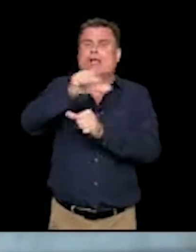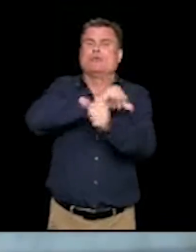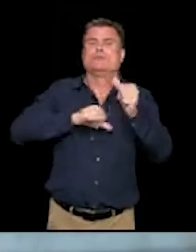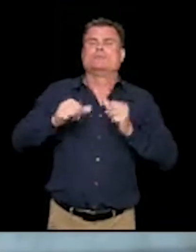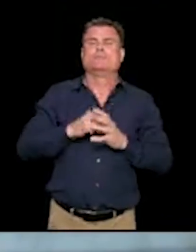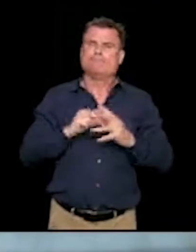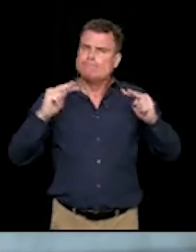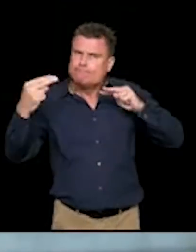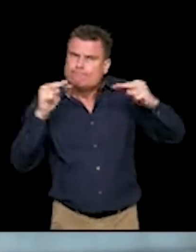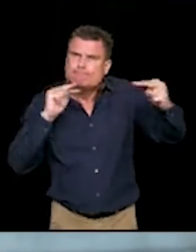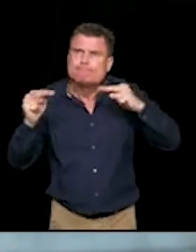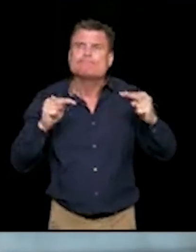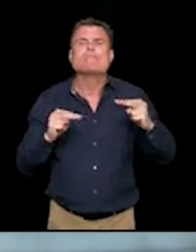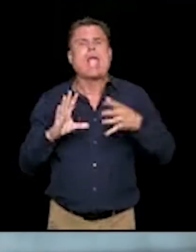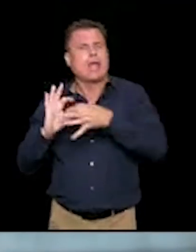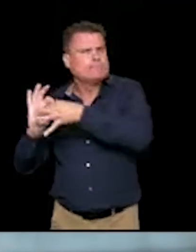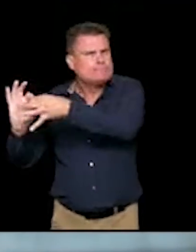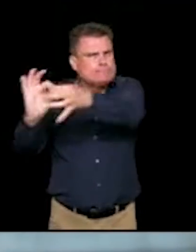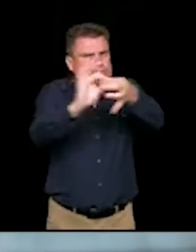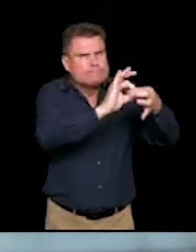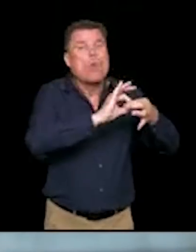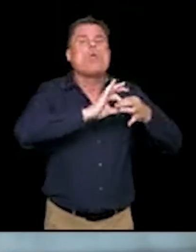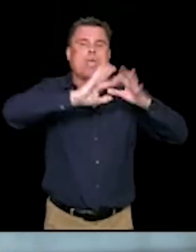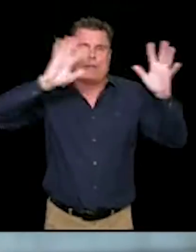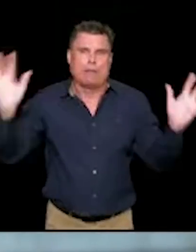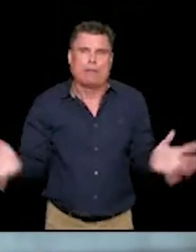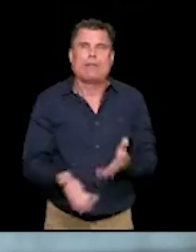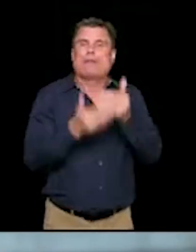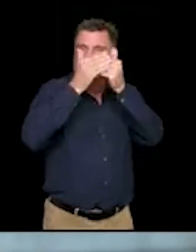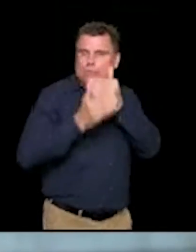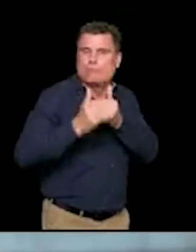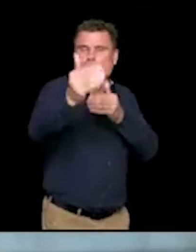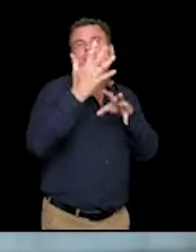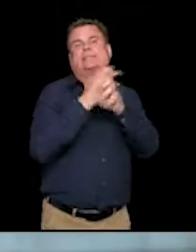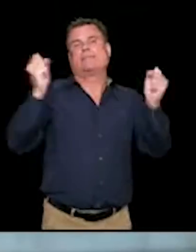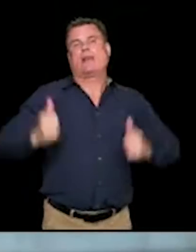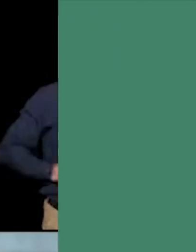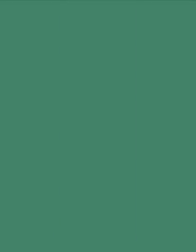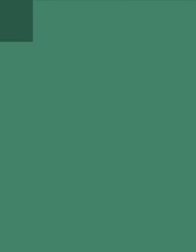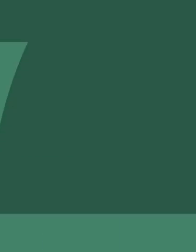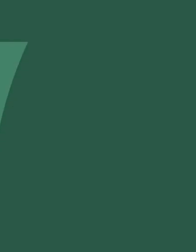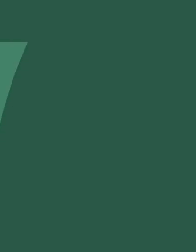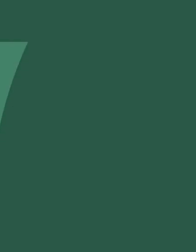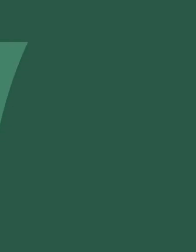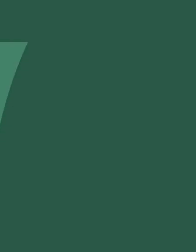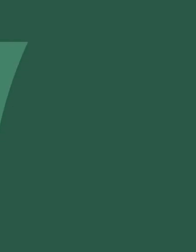And let's continue to come together as a province to save lives.